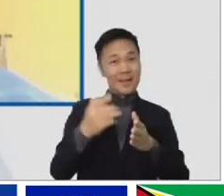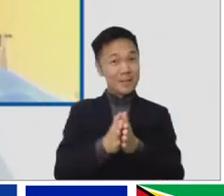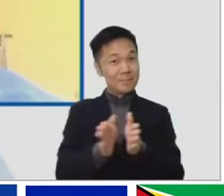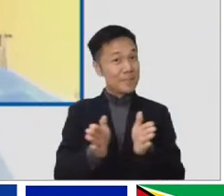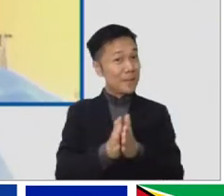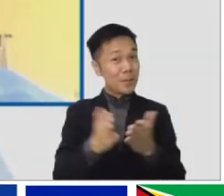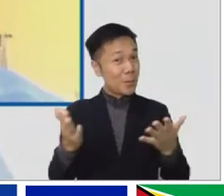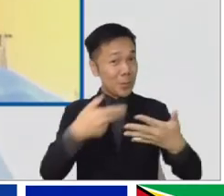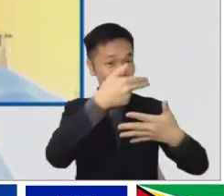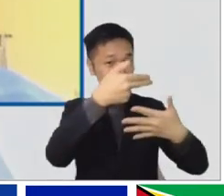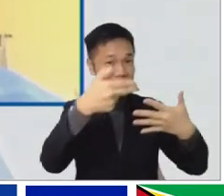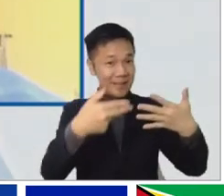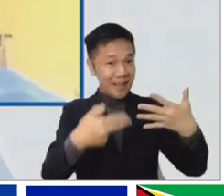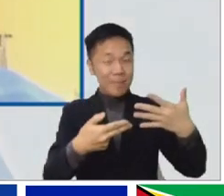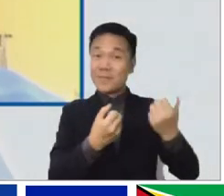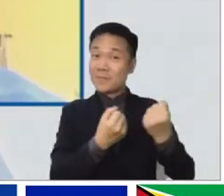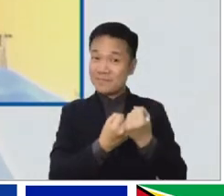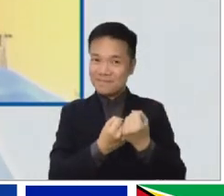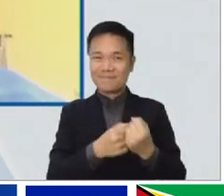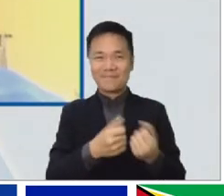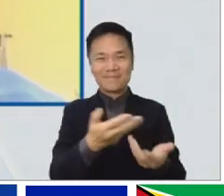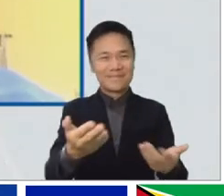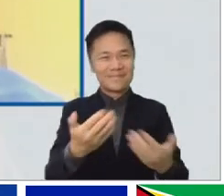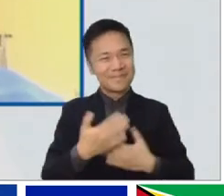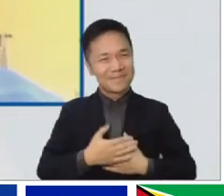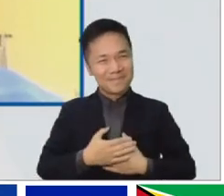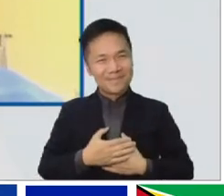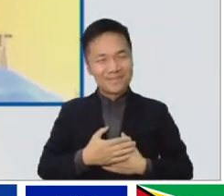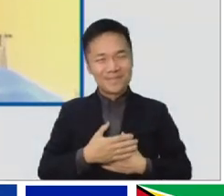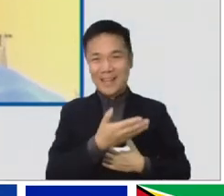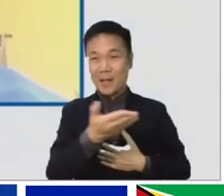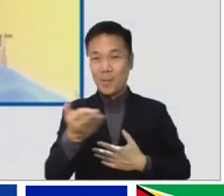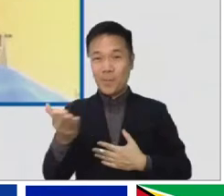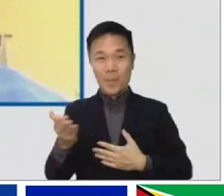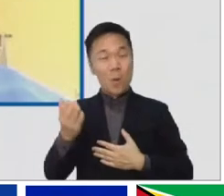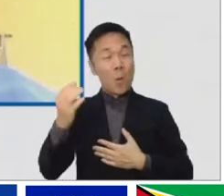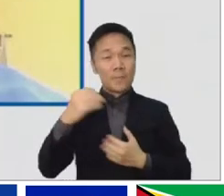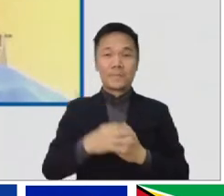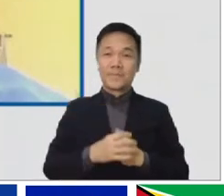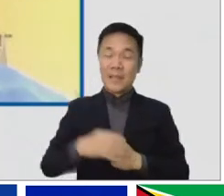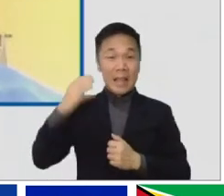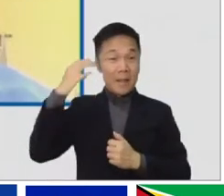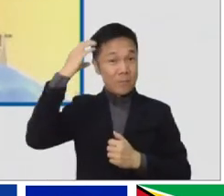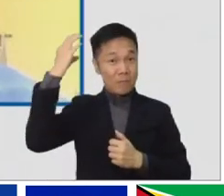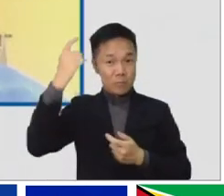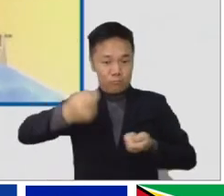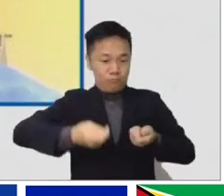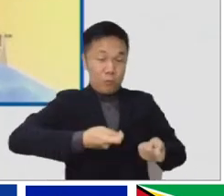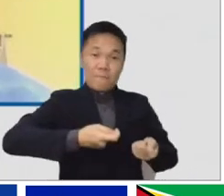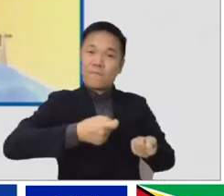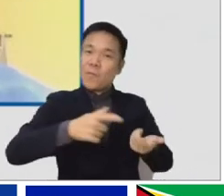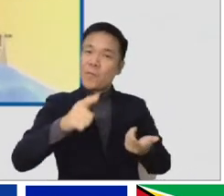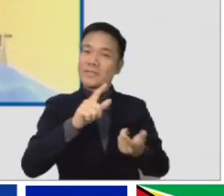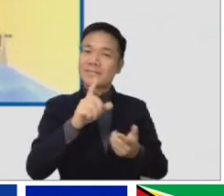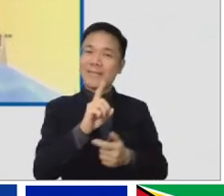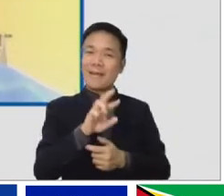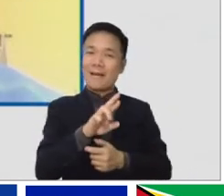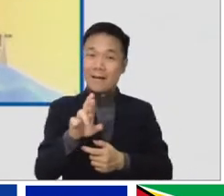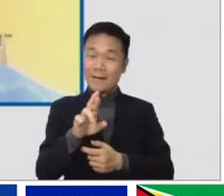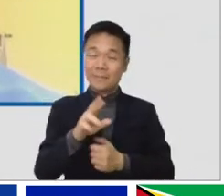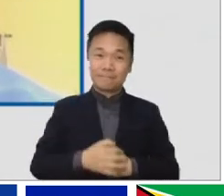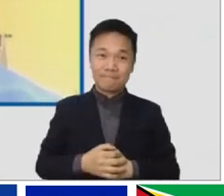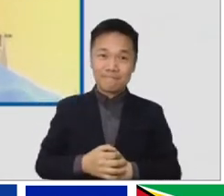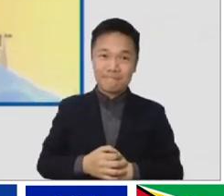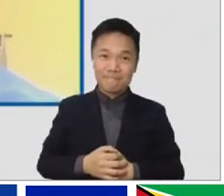session on strengthening governance for disaster risk and taking into account the